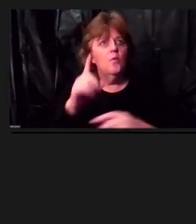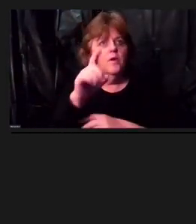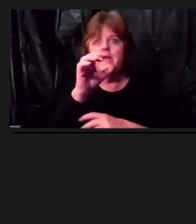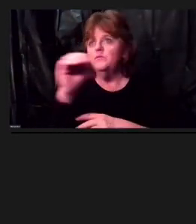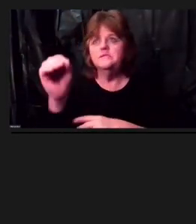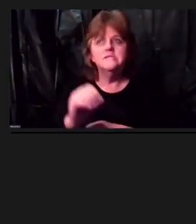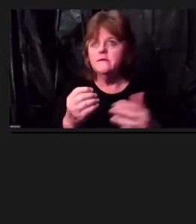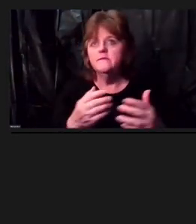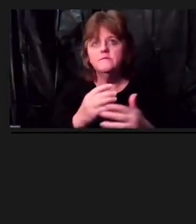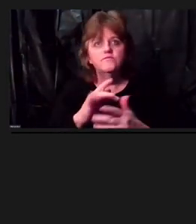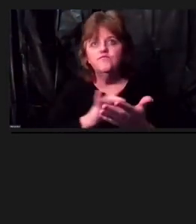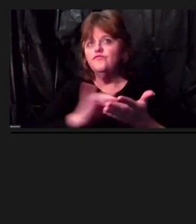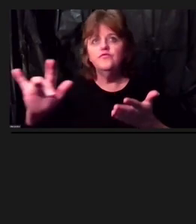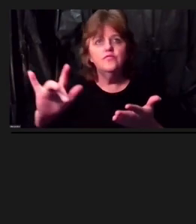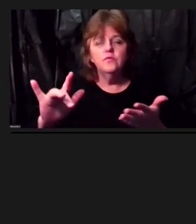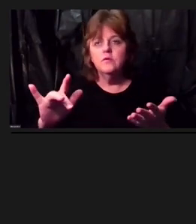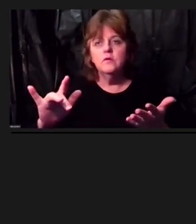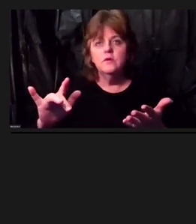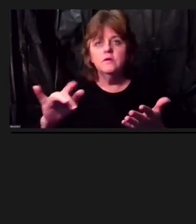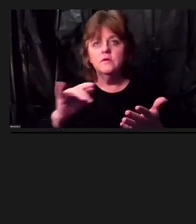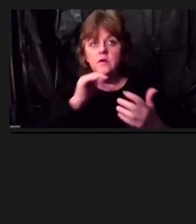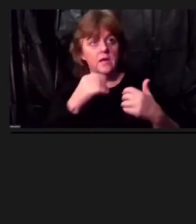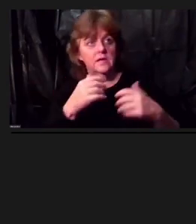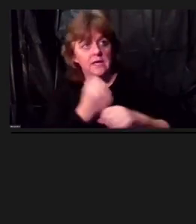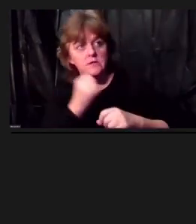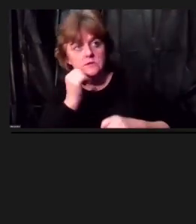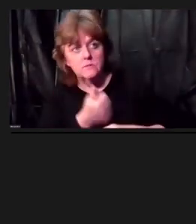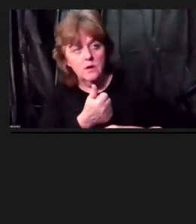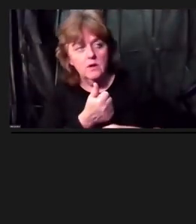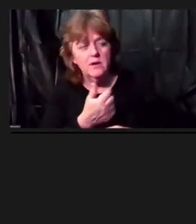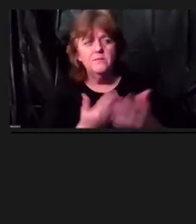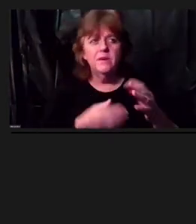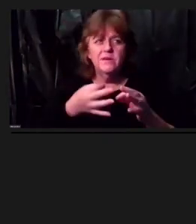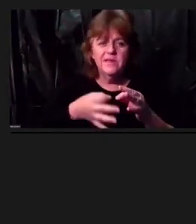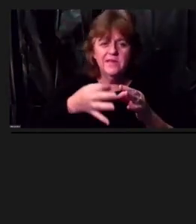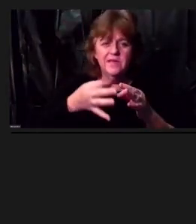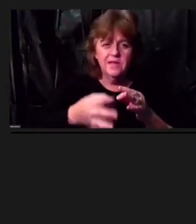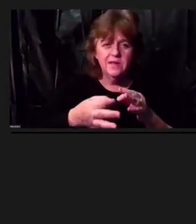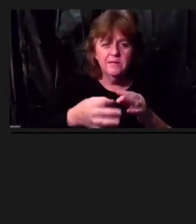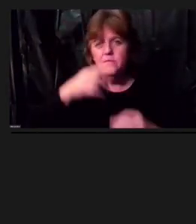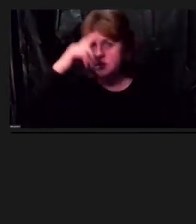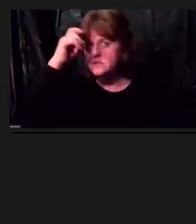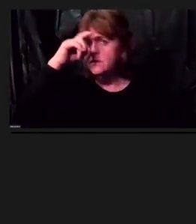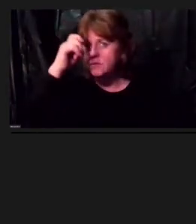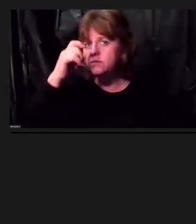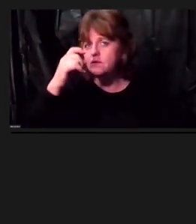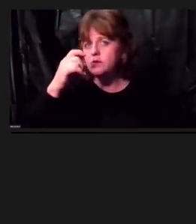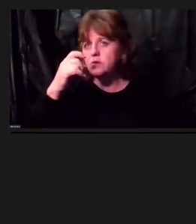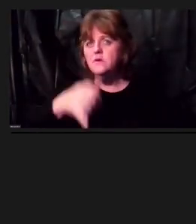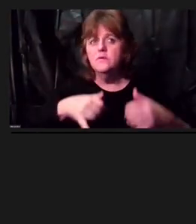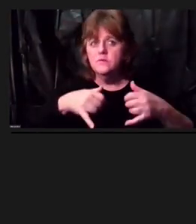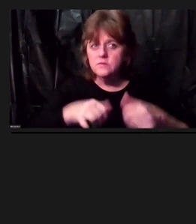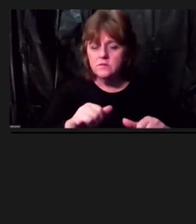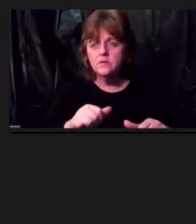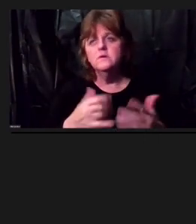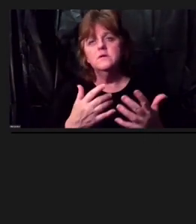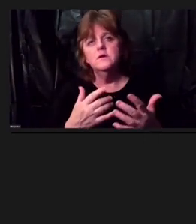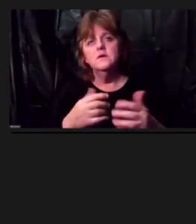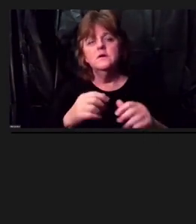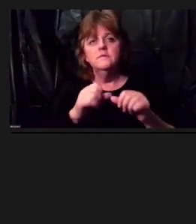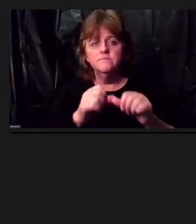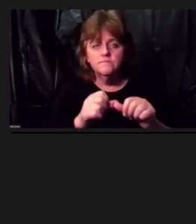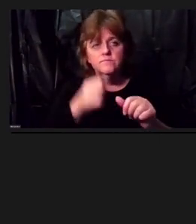tomorrow. Widespread availability probably won't be until probably the summer. So we're still going to be doing all this stuff for a